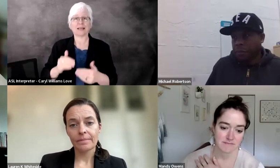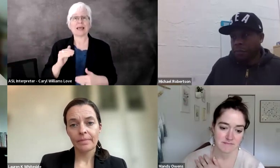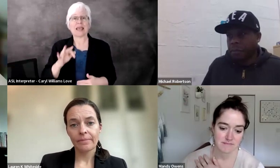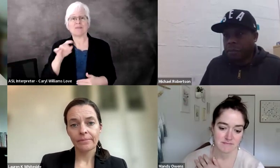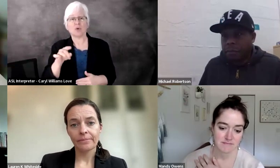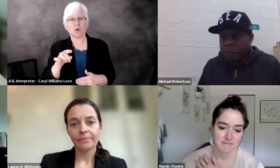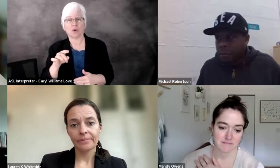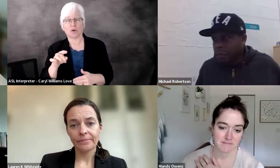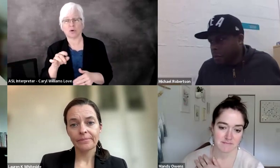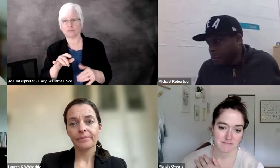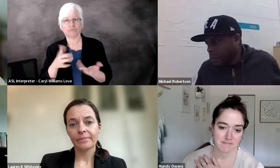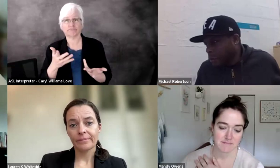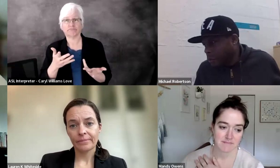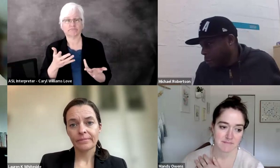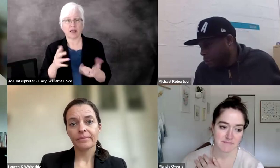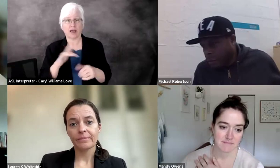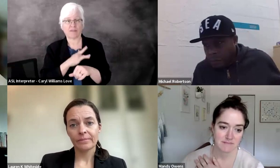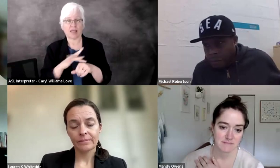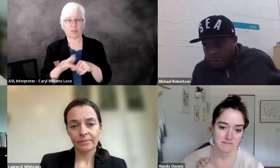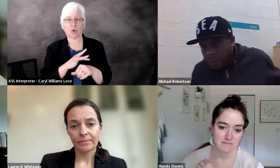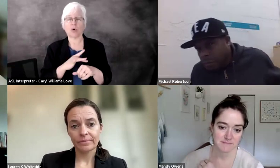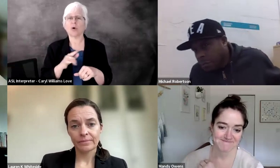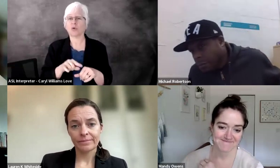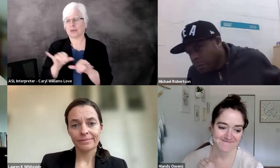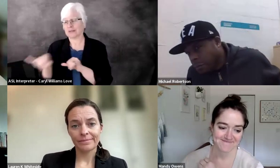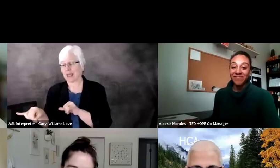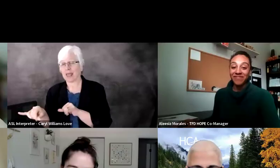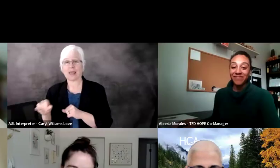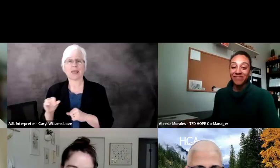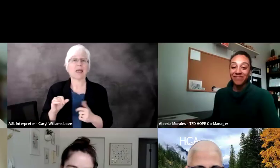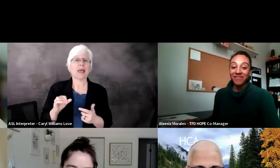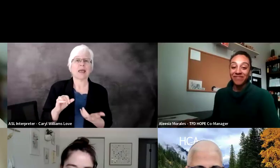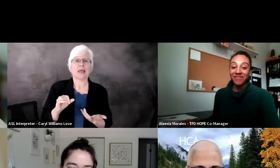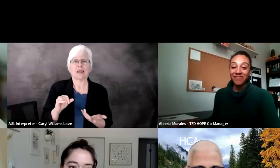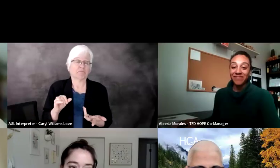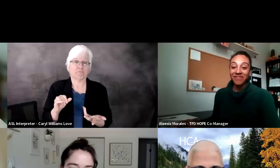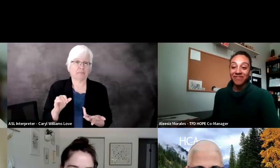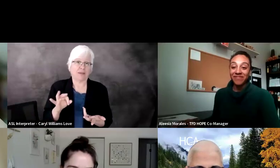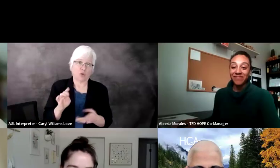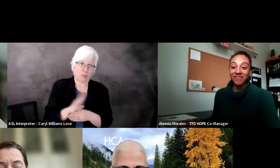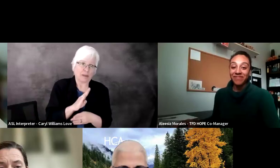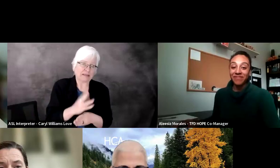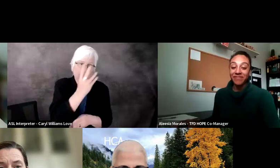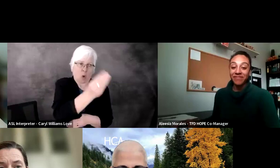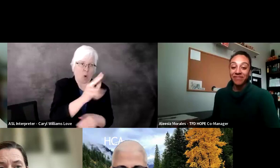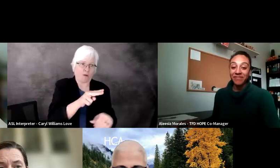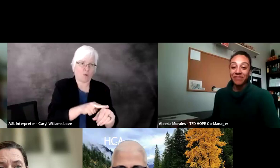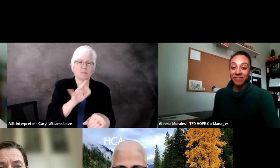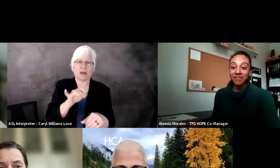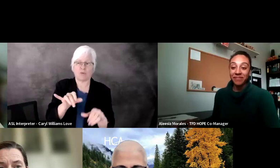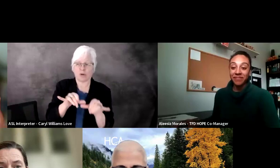you're all very busy, so please, you know, go and do the next thing you have to do. But if you wanna stay and chat with CRIS